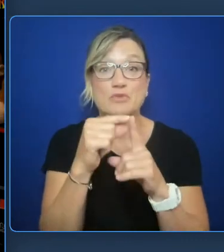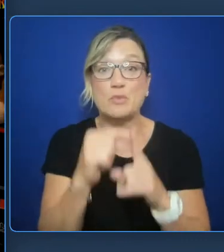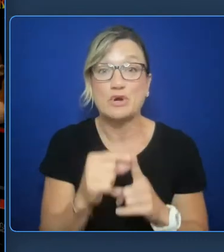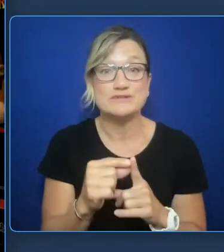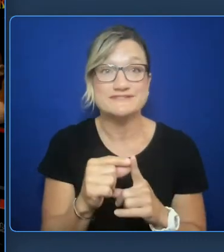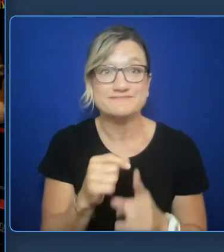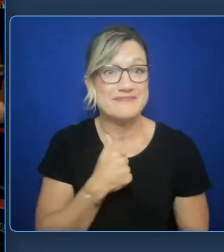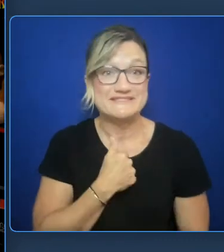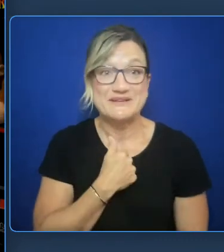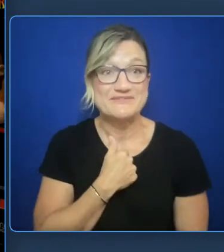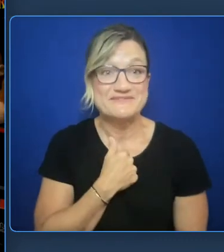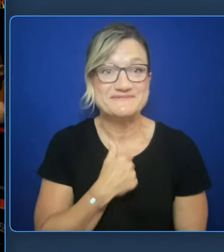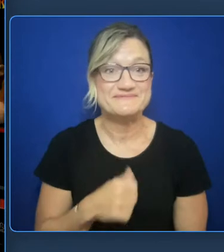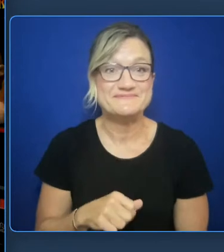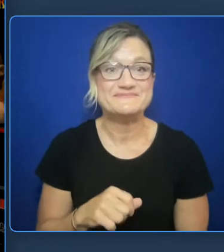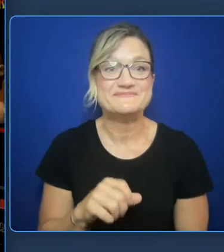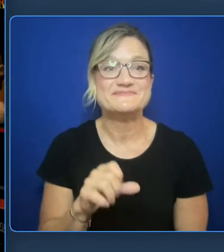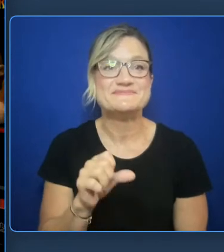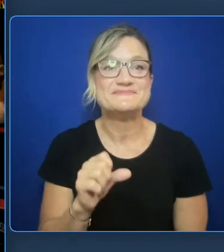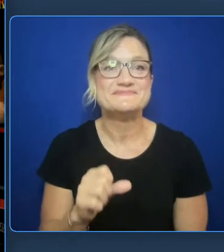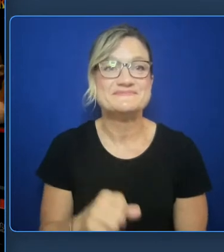of the words myself.